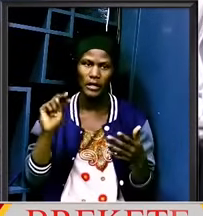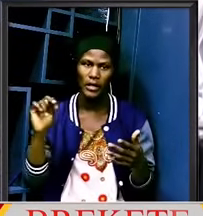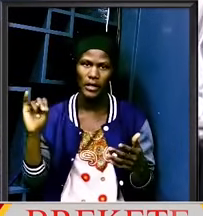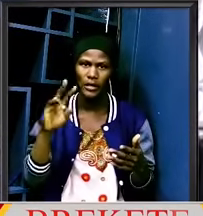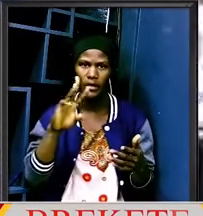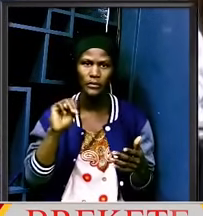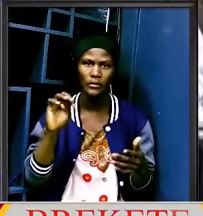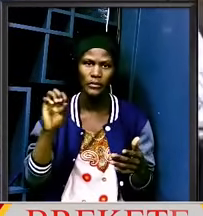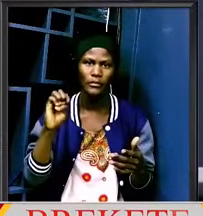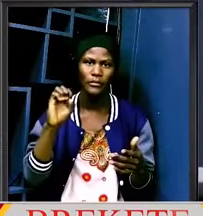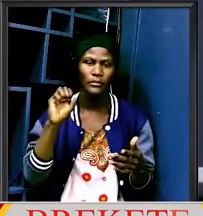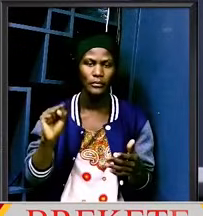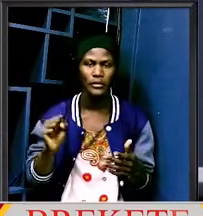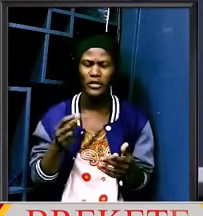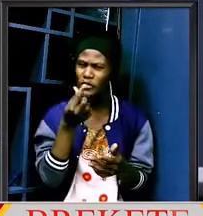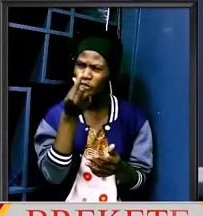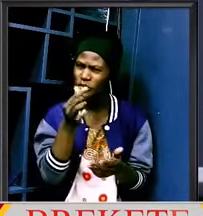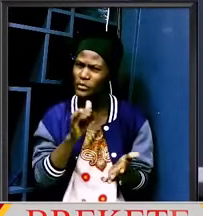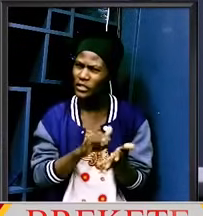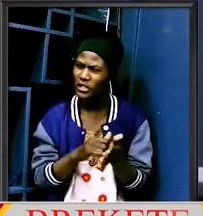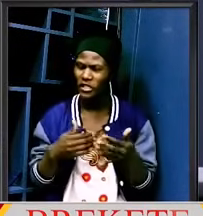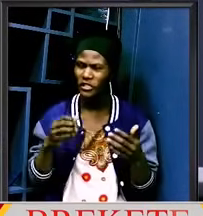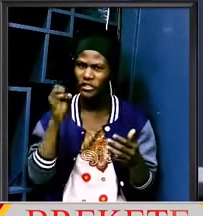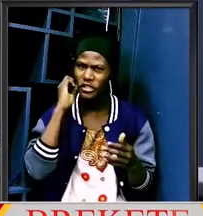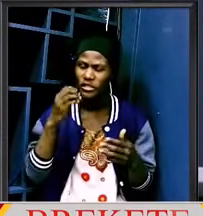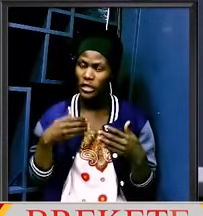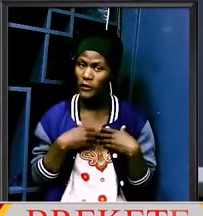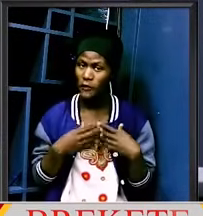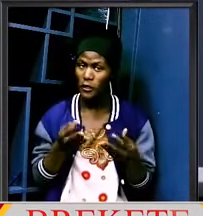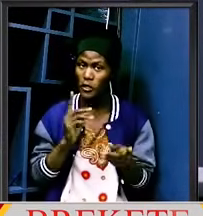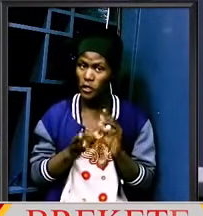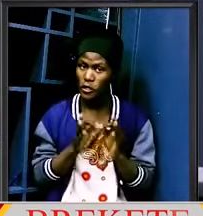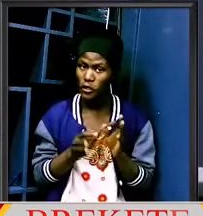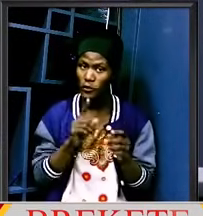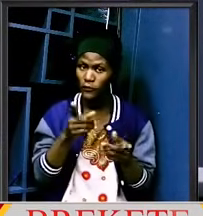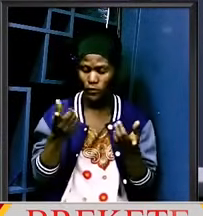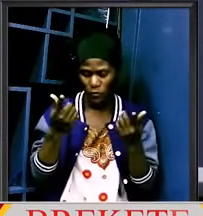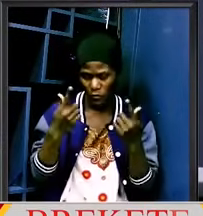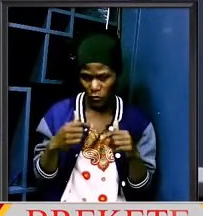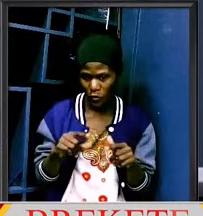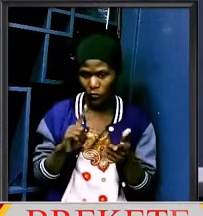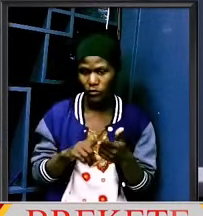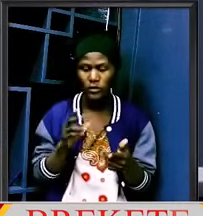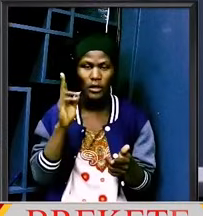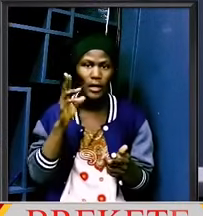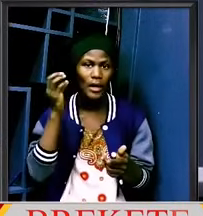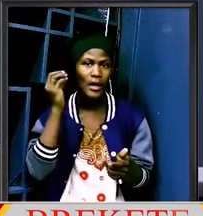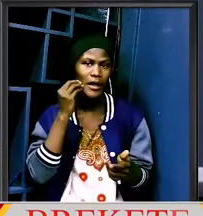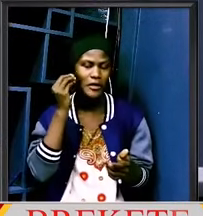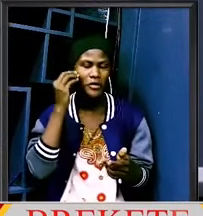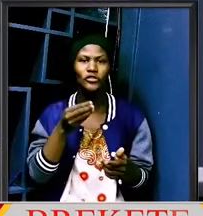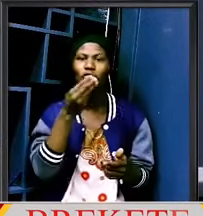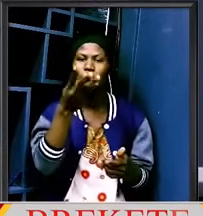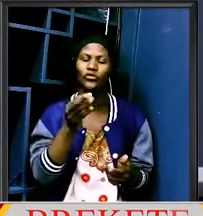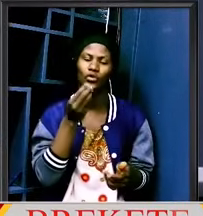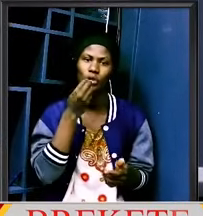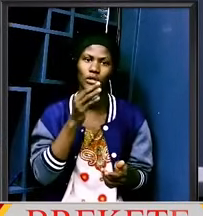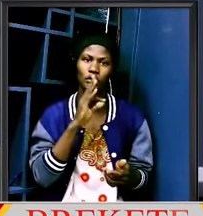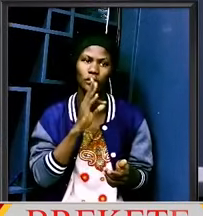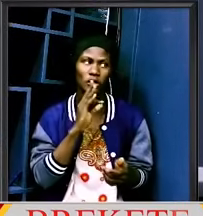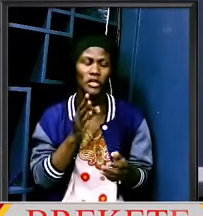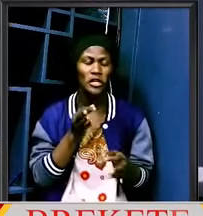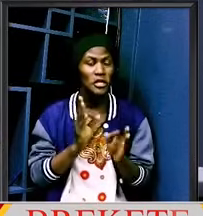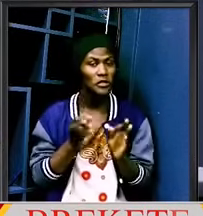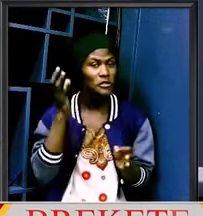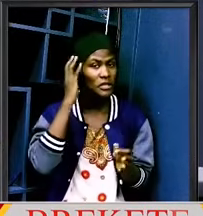dey nice to everybody. The little way she get, if you come to Titi house, she go feed you. If she hear say somebody